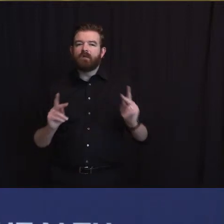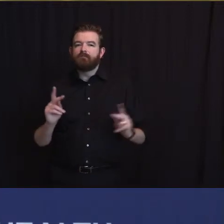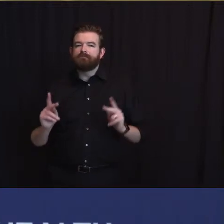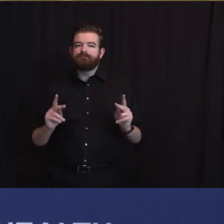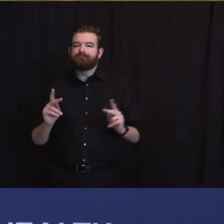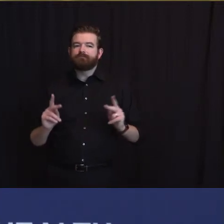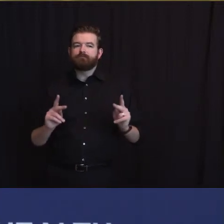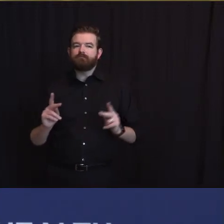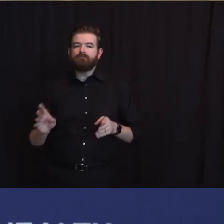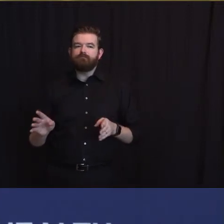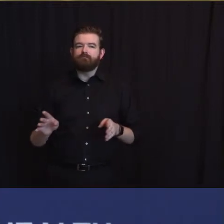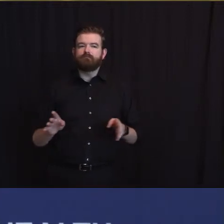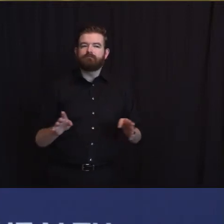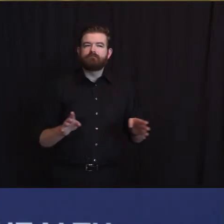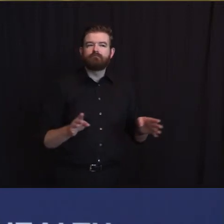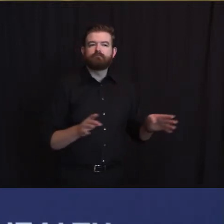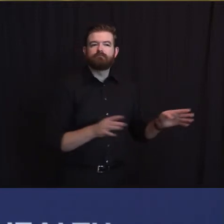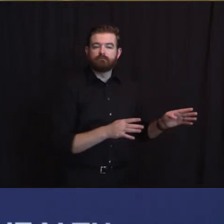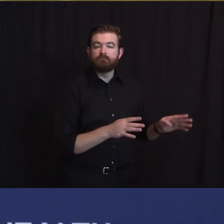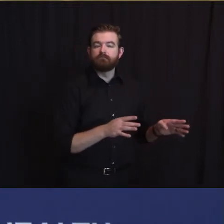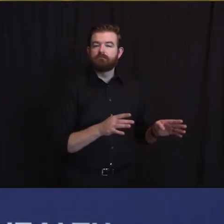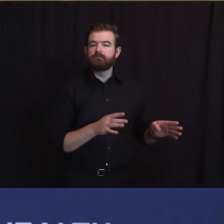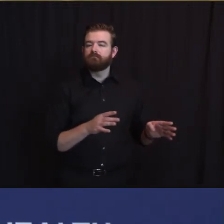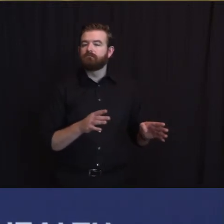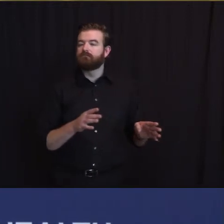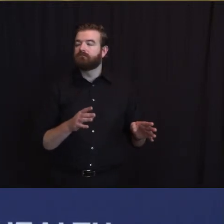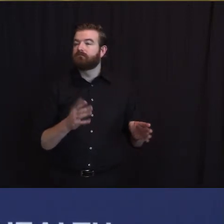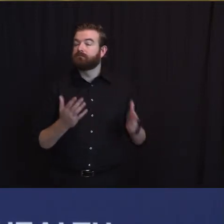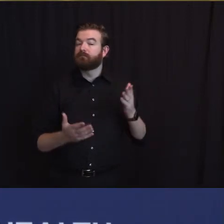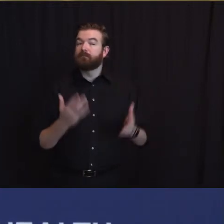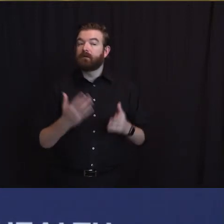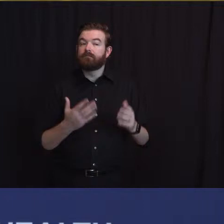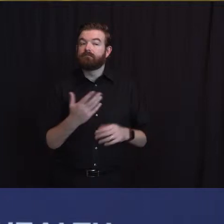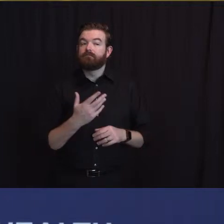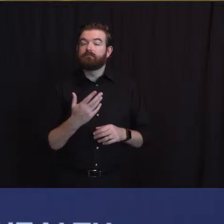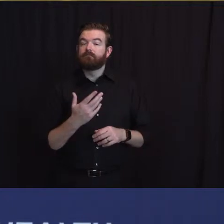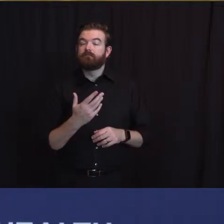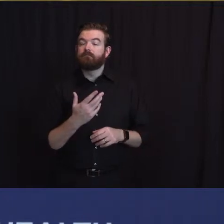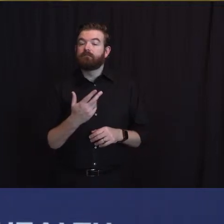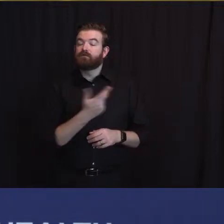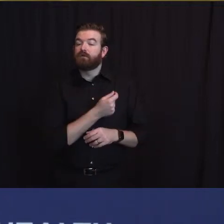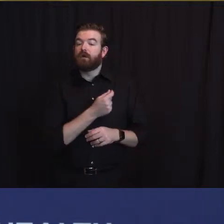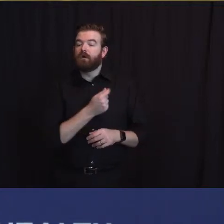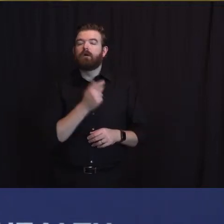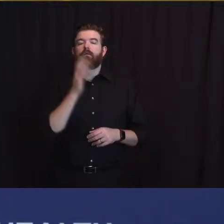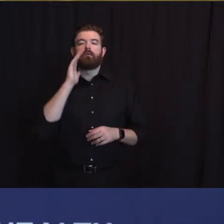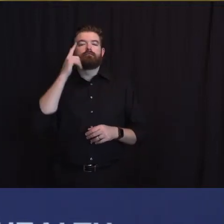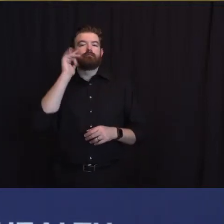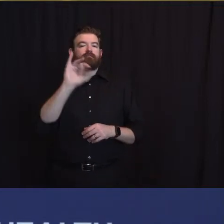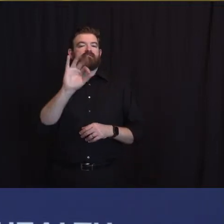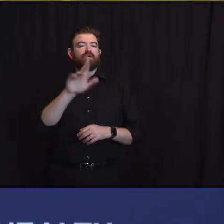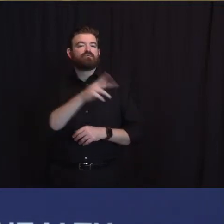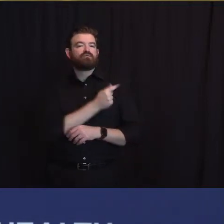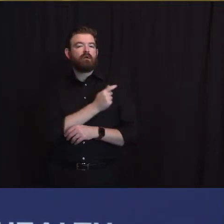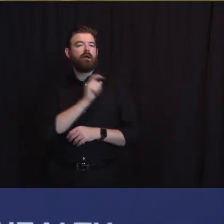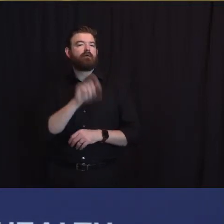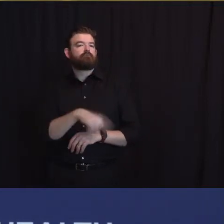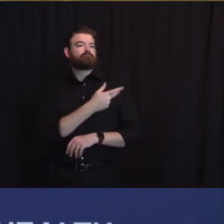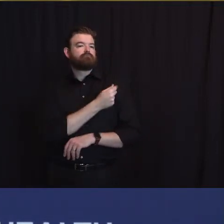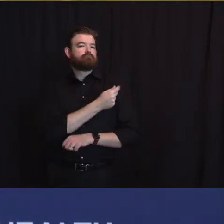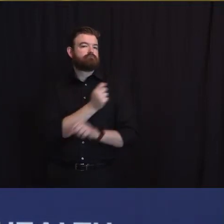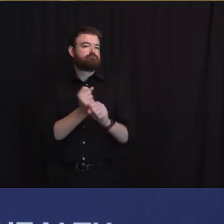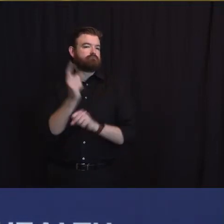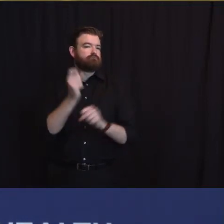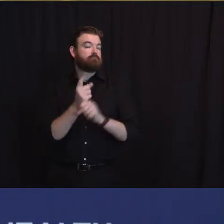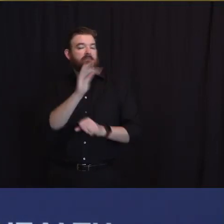event. We're not making news here because this was one guy's opinion. But the reason I say that is, we've said this before, we